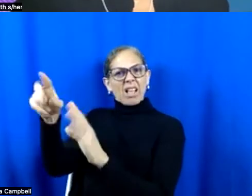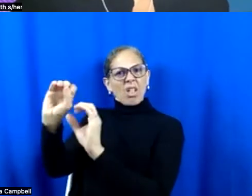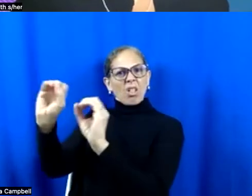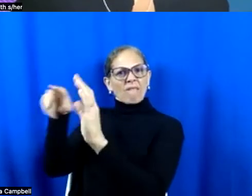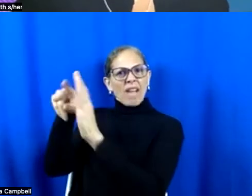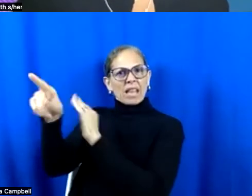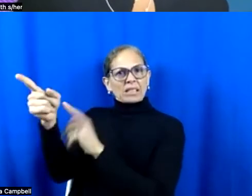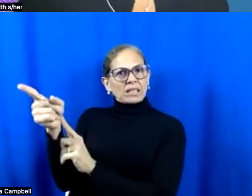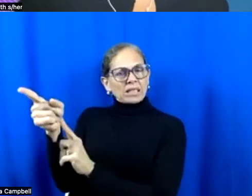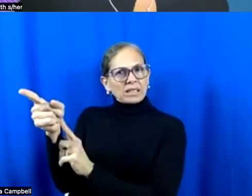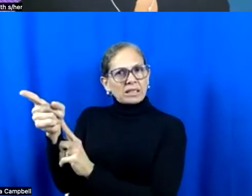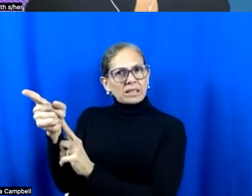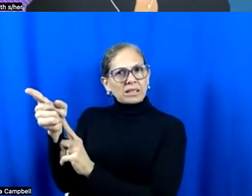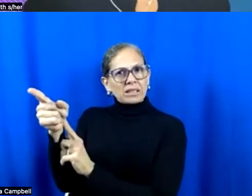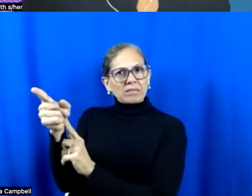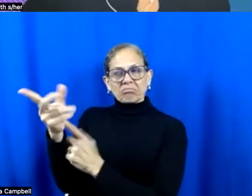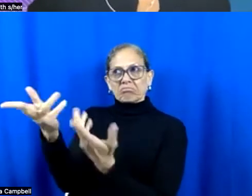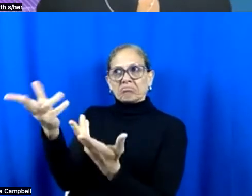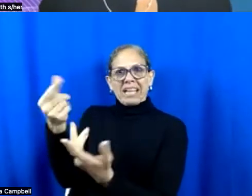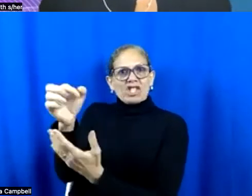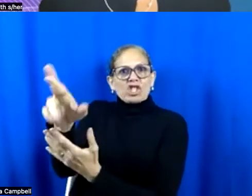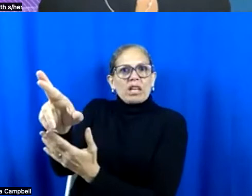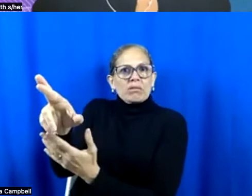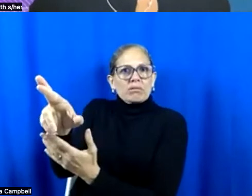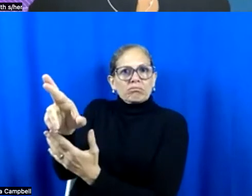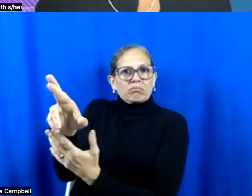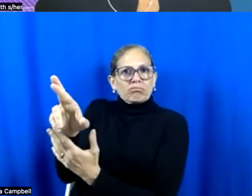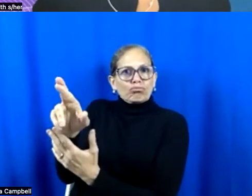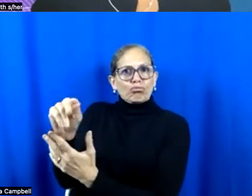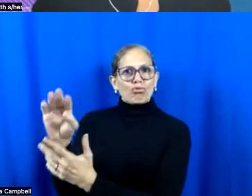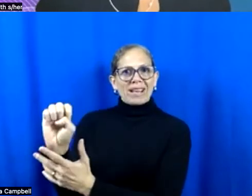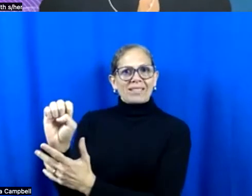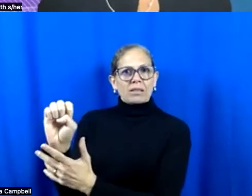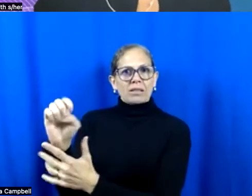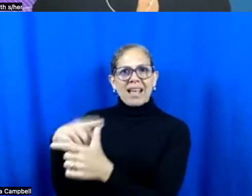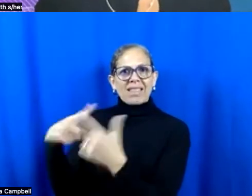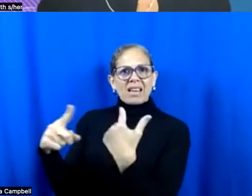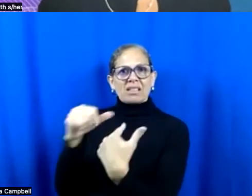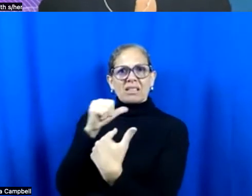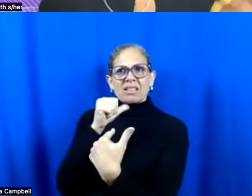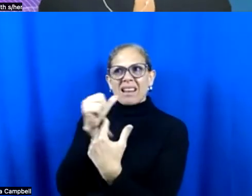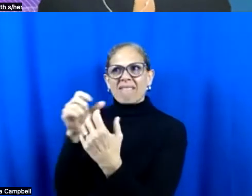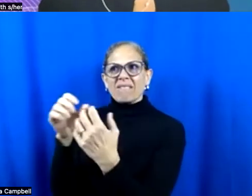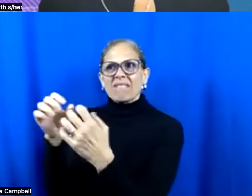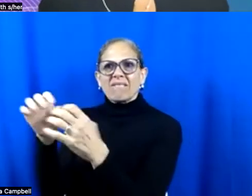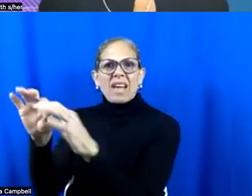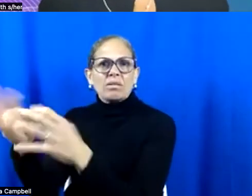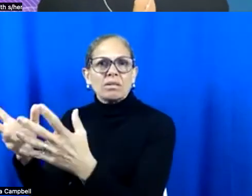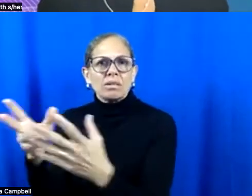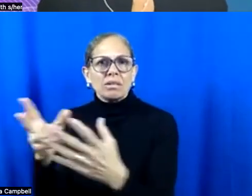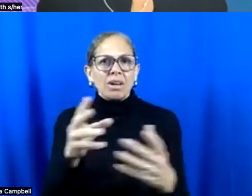violence. It's considered, you know, gender-based violence, and then devalued, because how possibly could rape be up and violence be